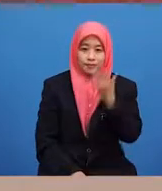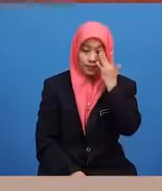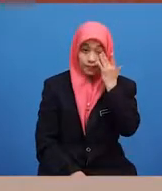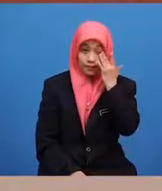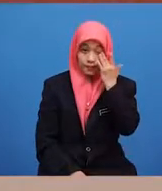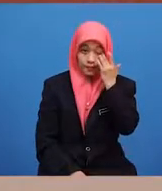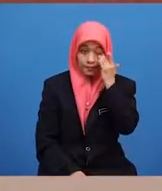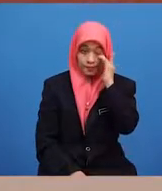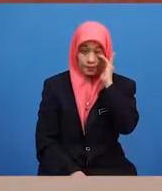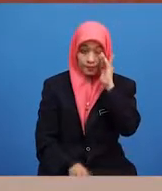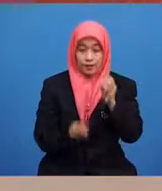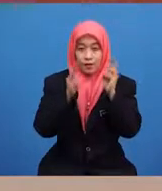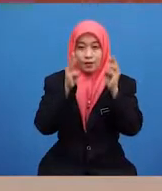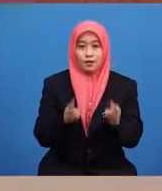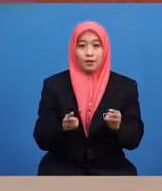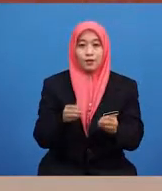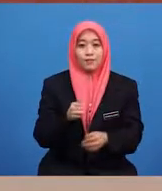Well,